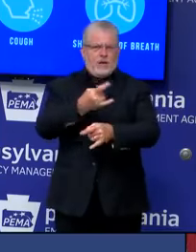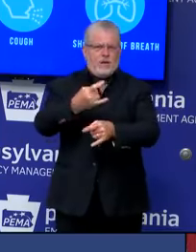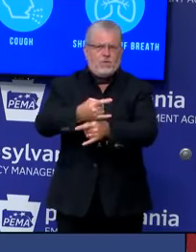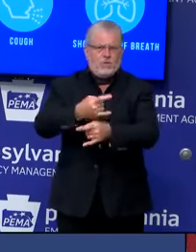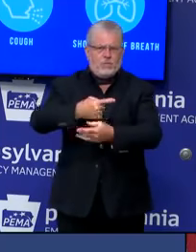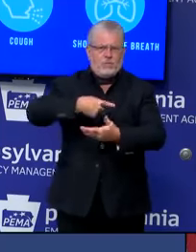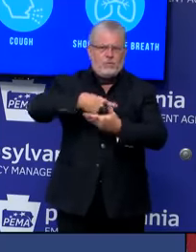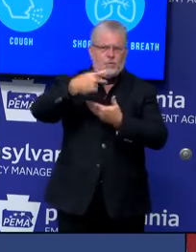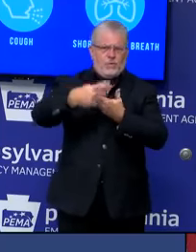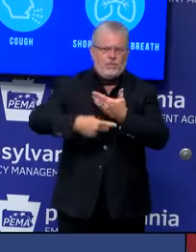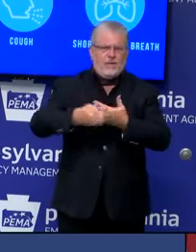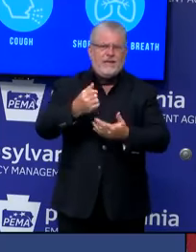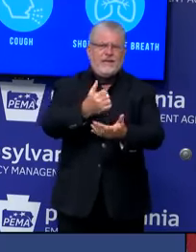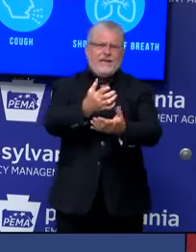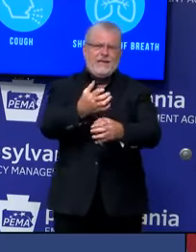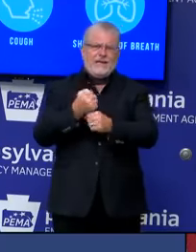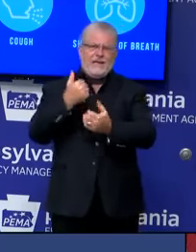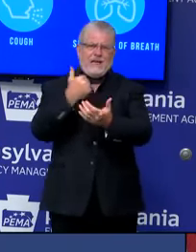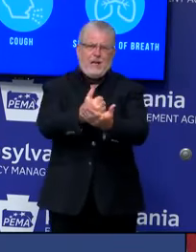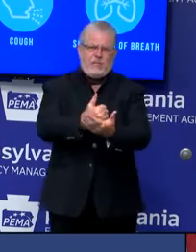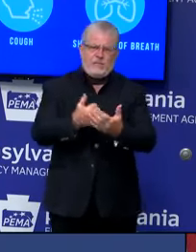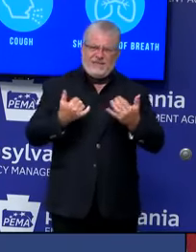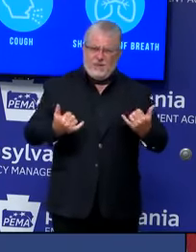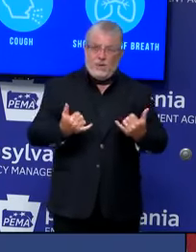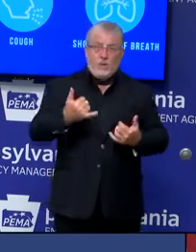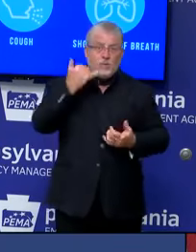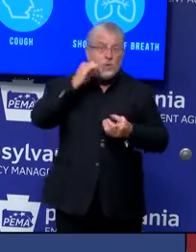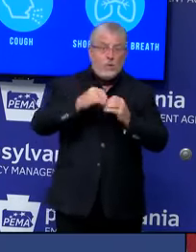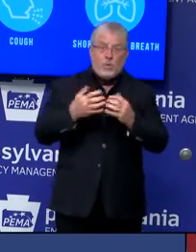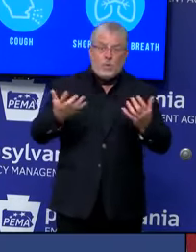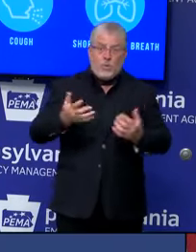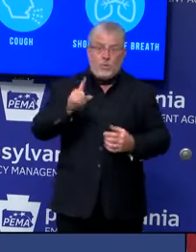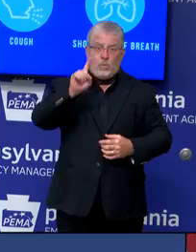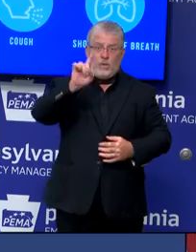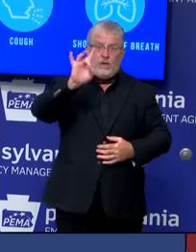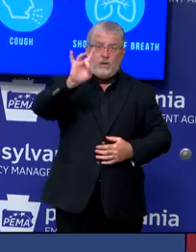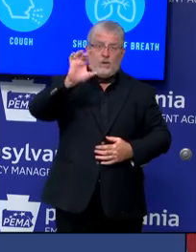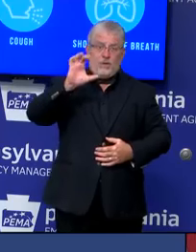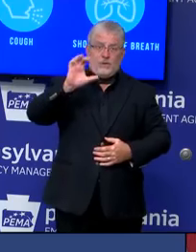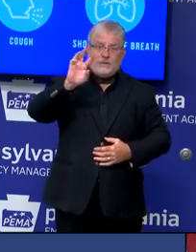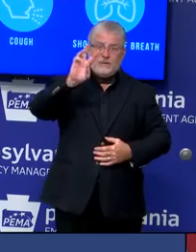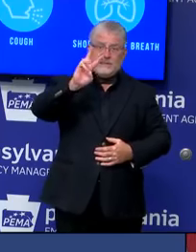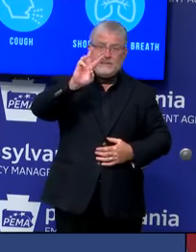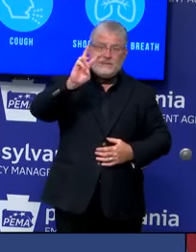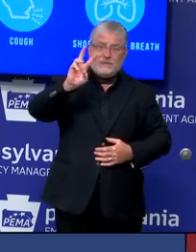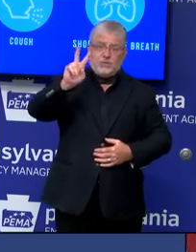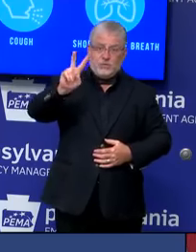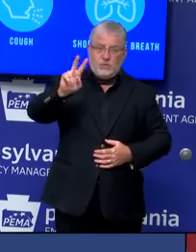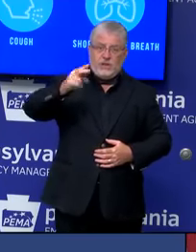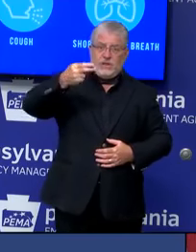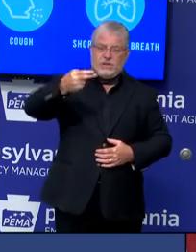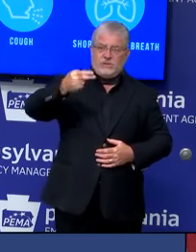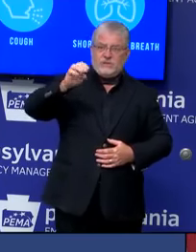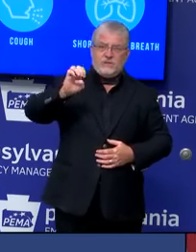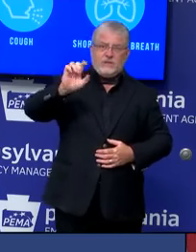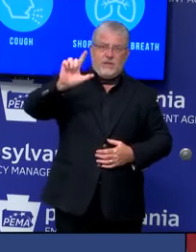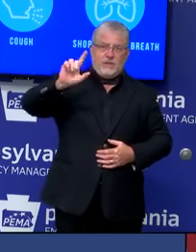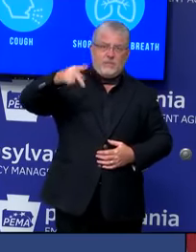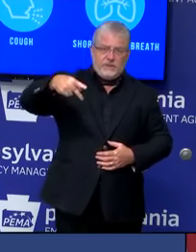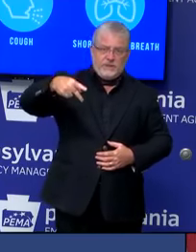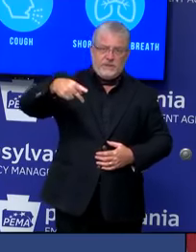Now hotline at 1-800-662-HELP. 1-800